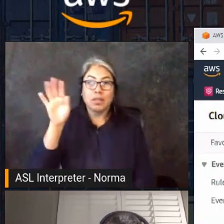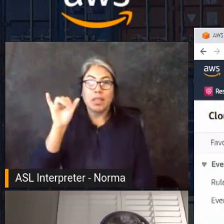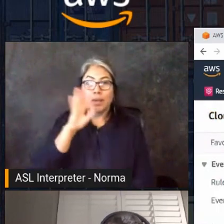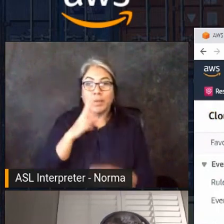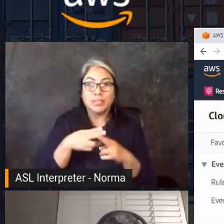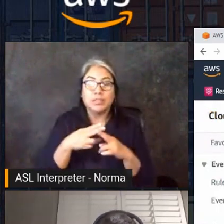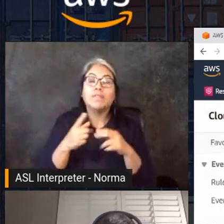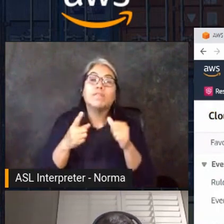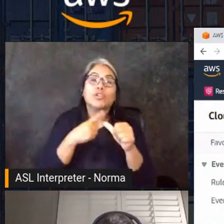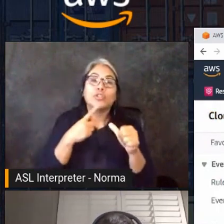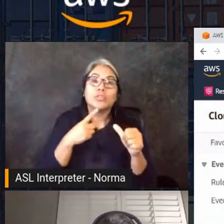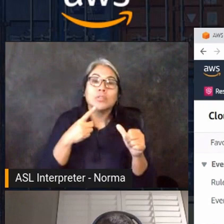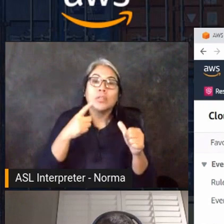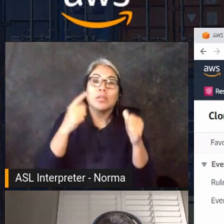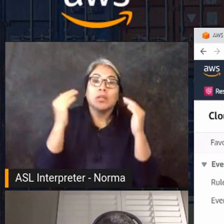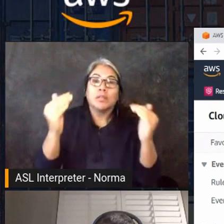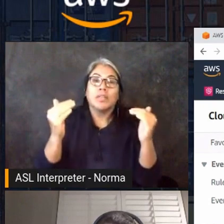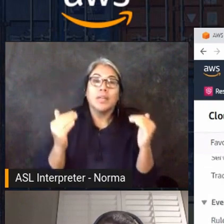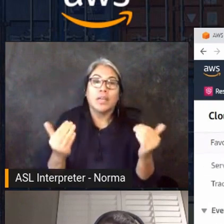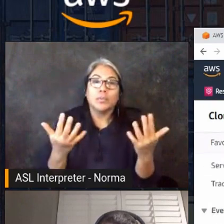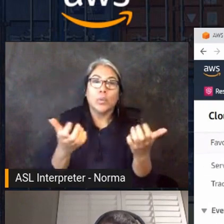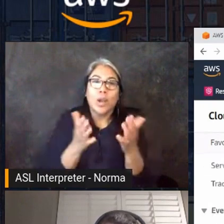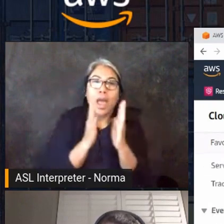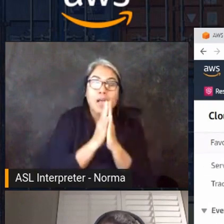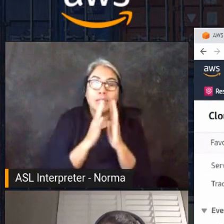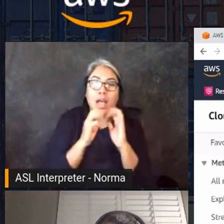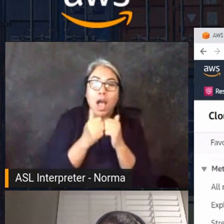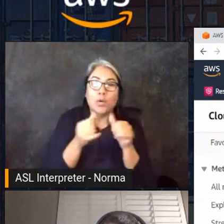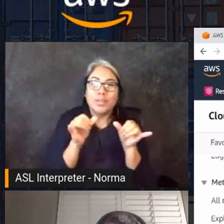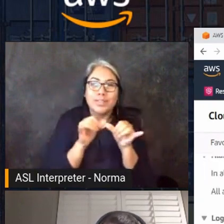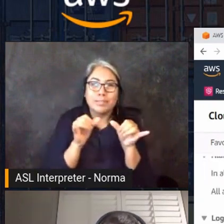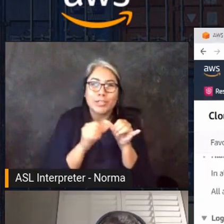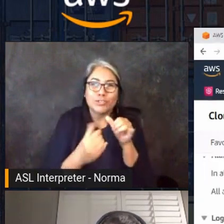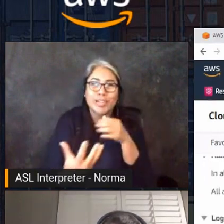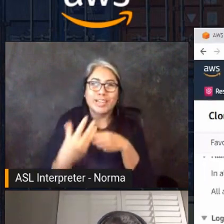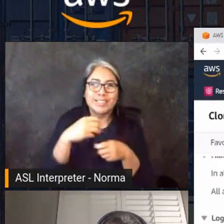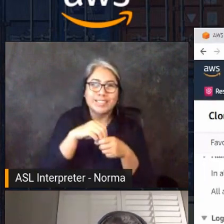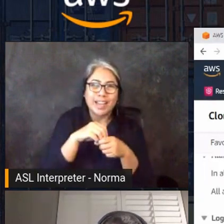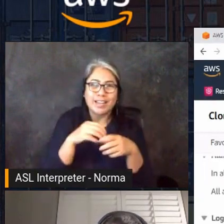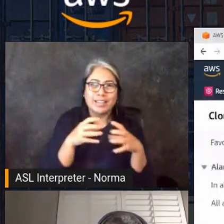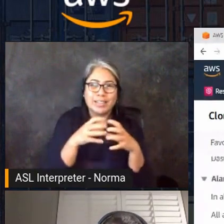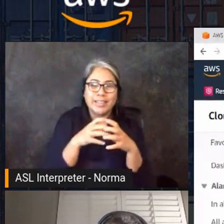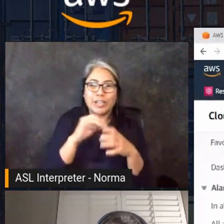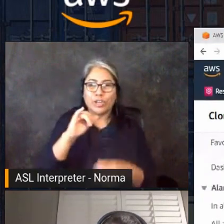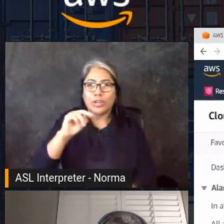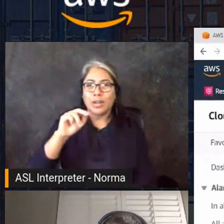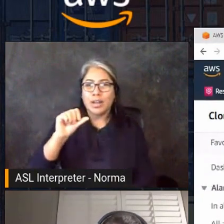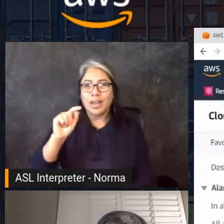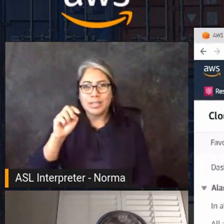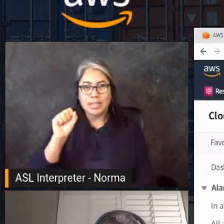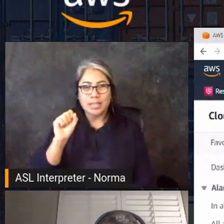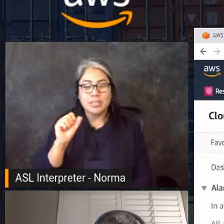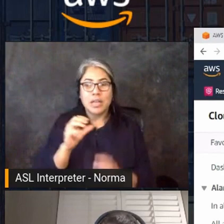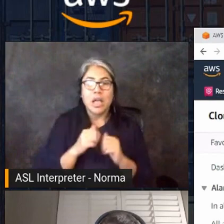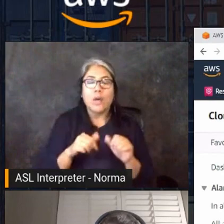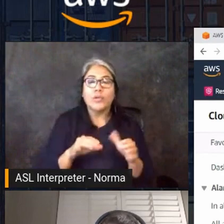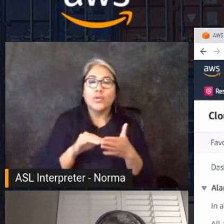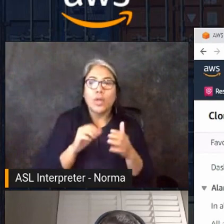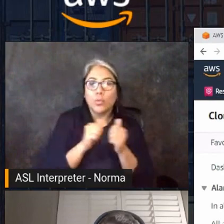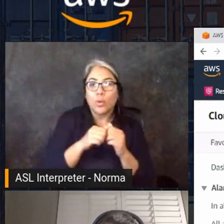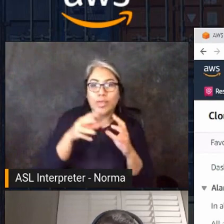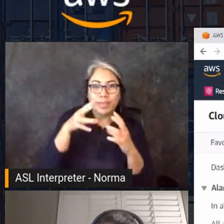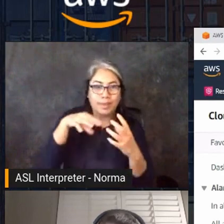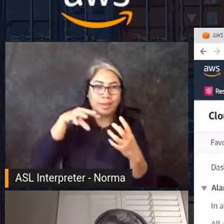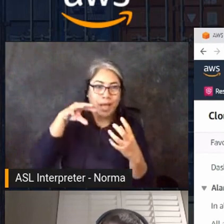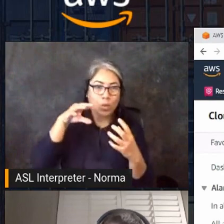first, I guess the next thing we want to ask is how do those metrics get inside of Container Insights? And how we do that with CloudWatch